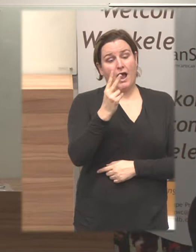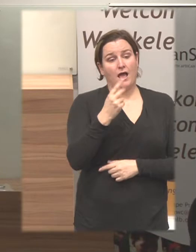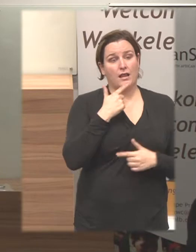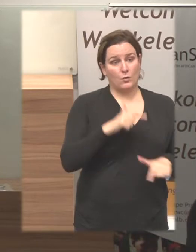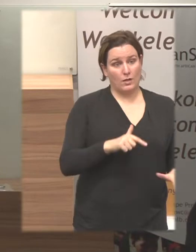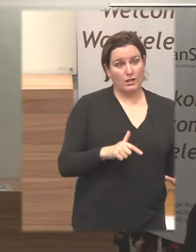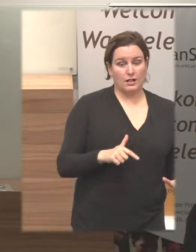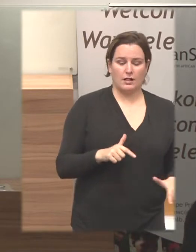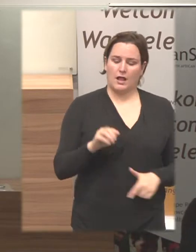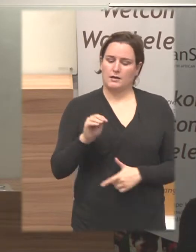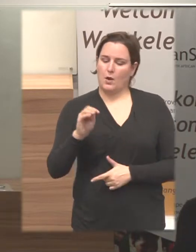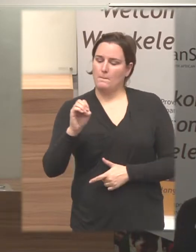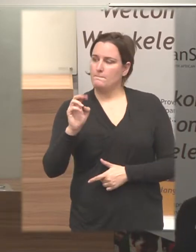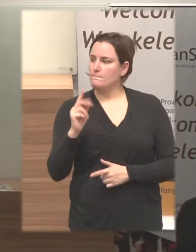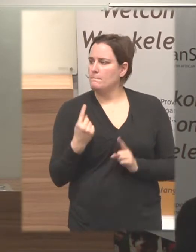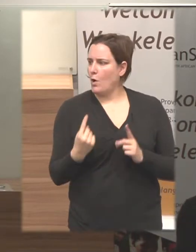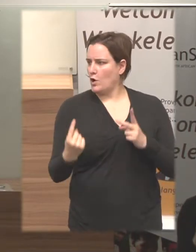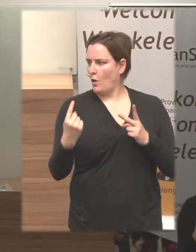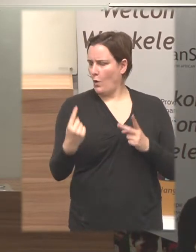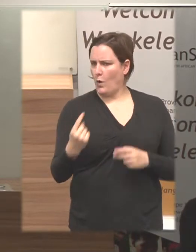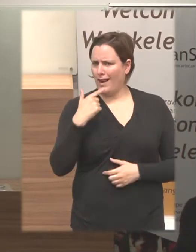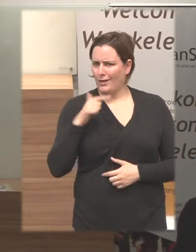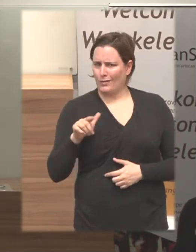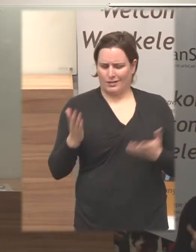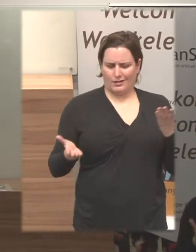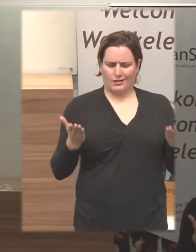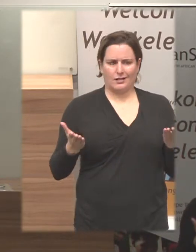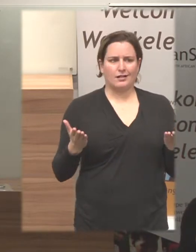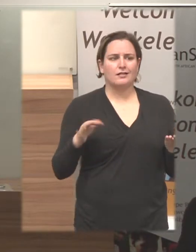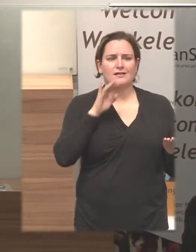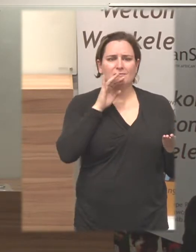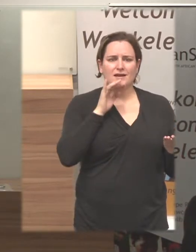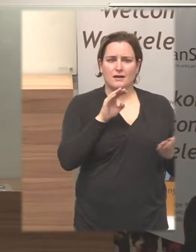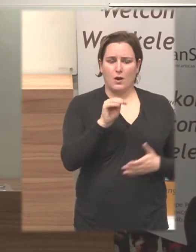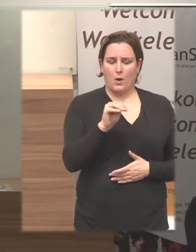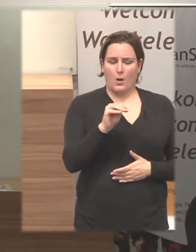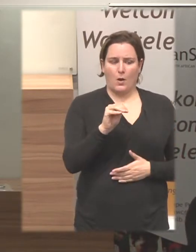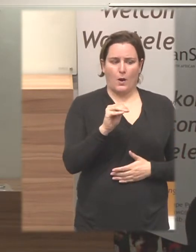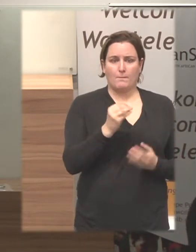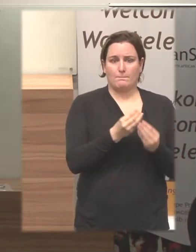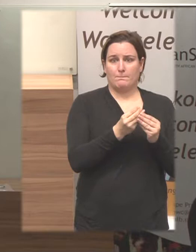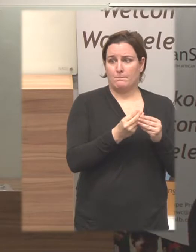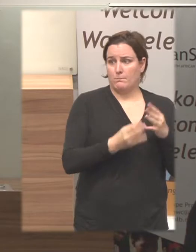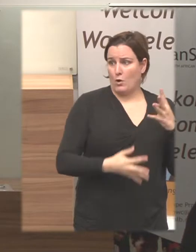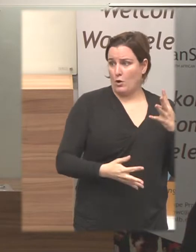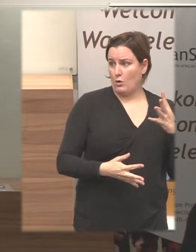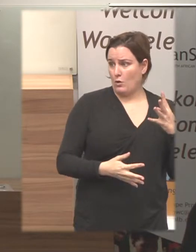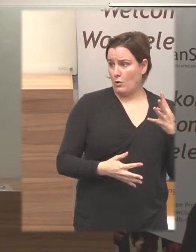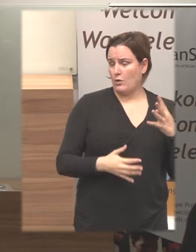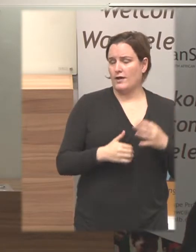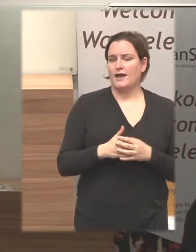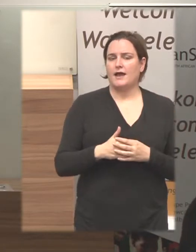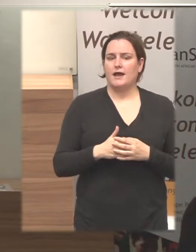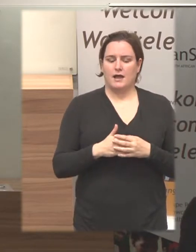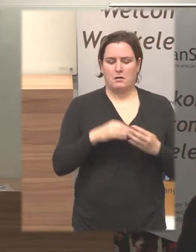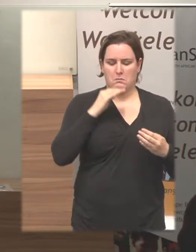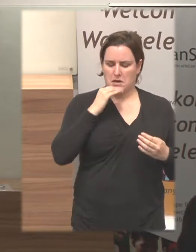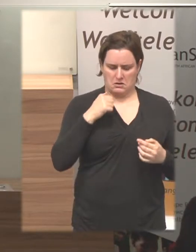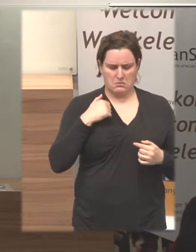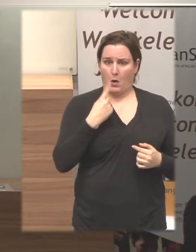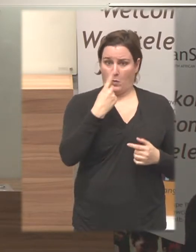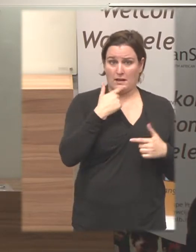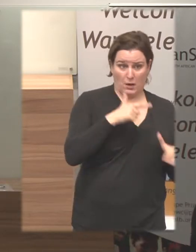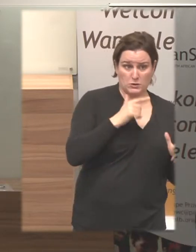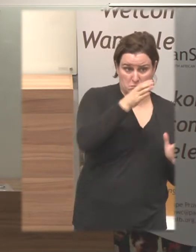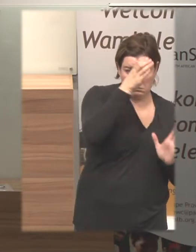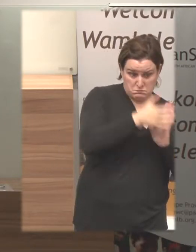monolingualism. So the idea that the goal is balanced bilingualism, that you have the same kind of proficiency in one language as another. We can